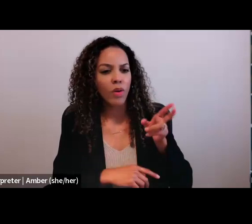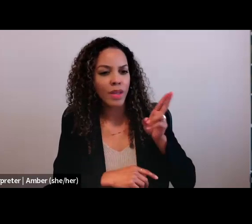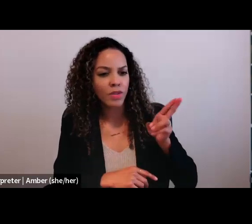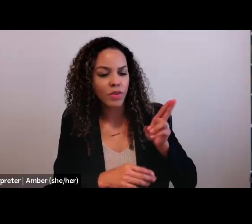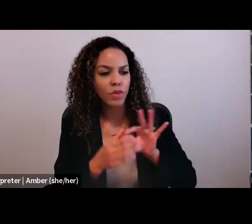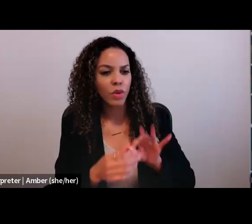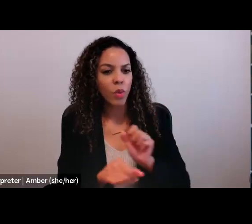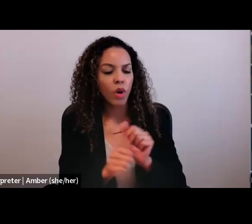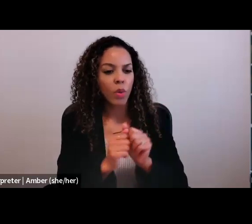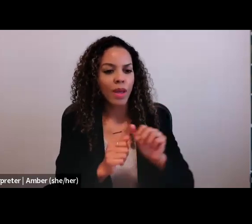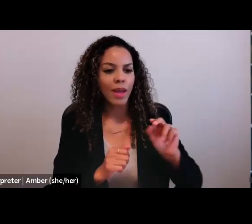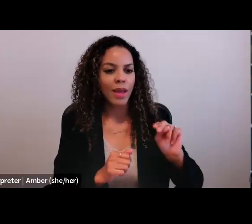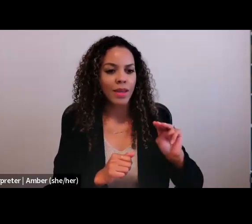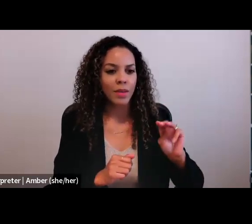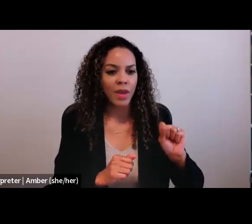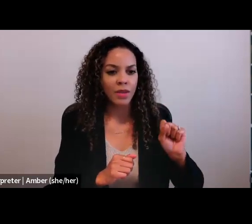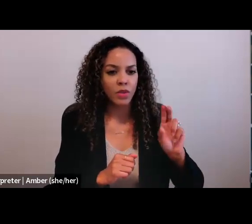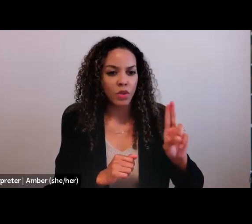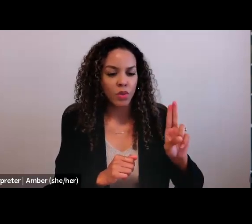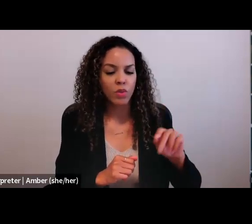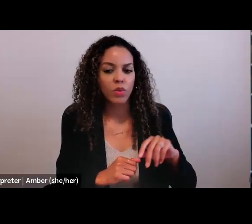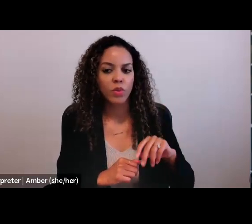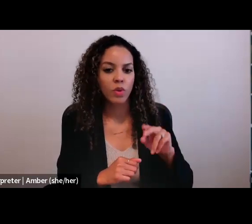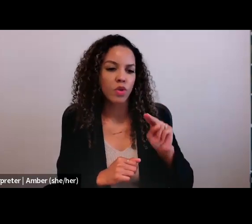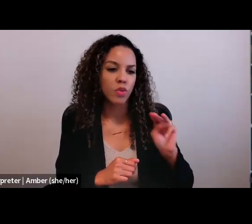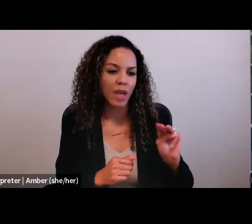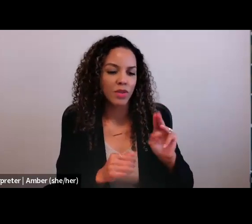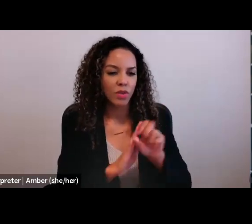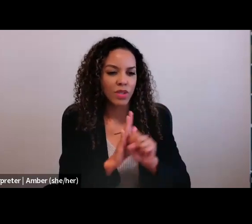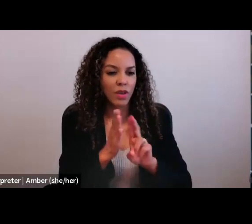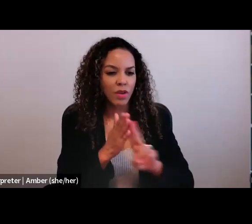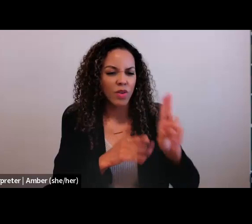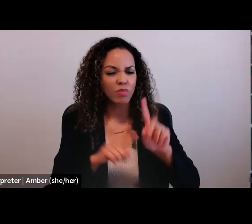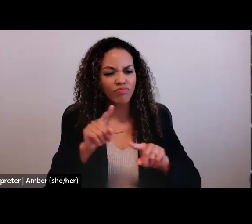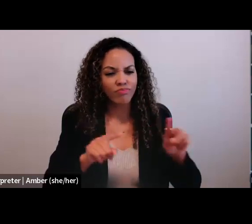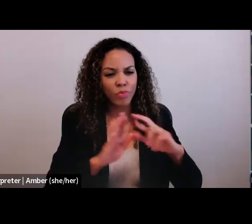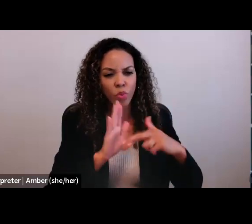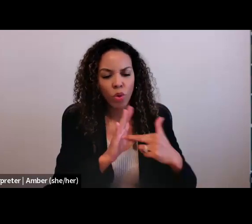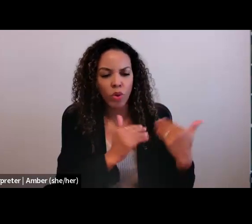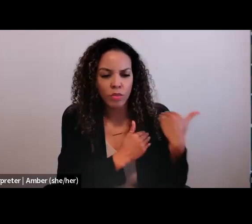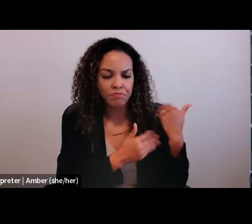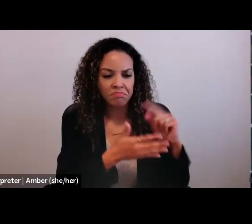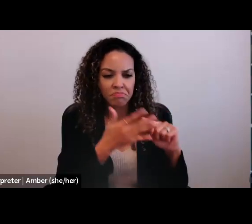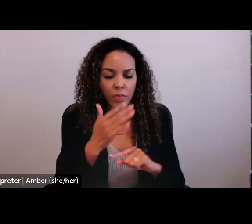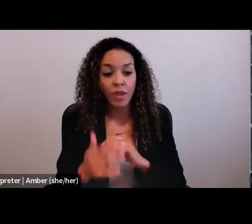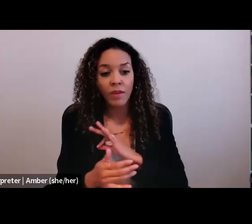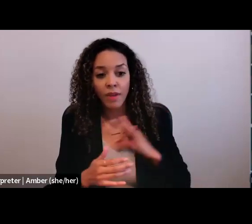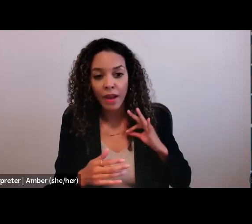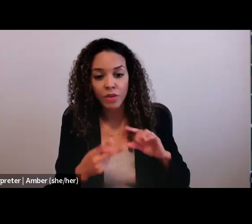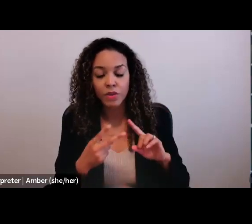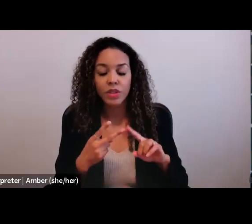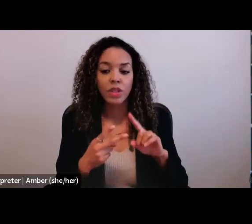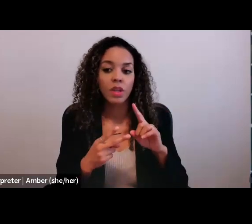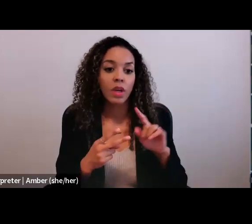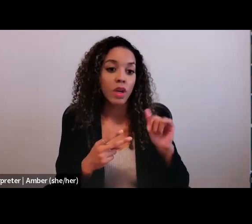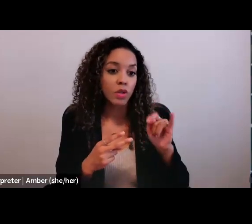with NMSU, New Mexico State University, in a variety of roles and capacities, as from faculty to Associate